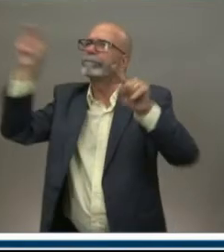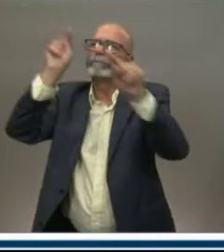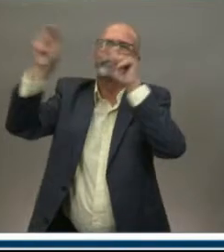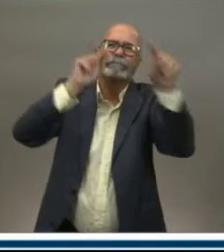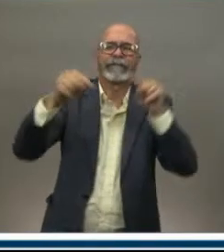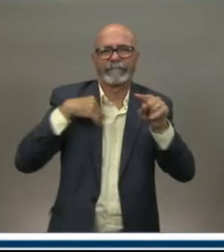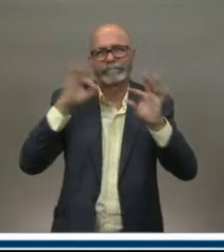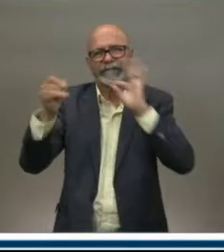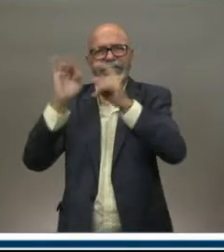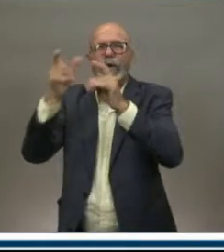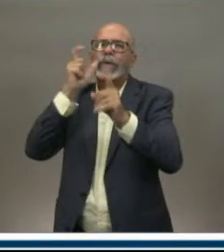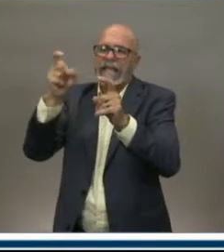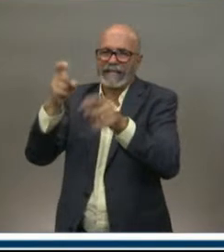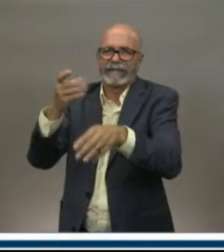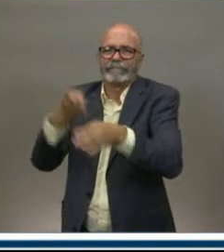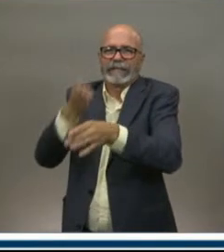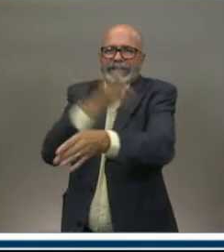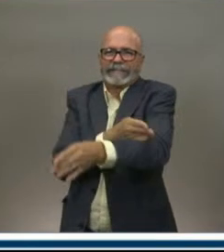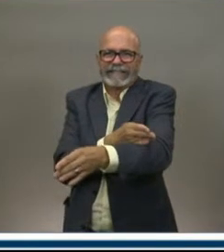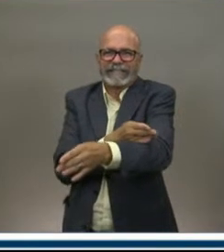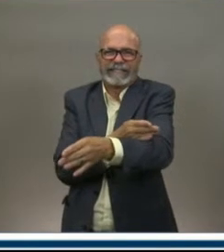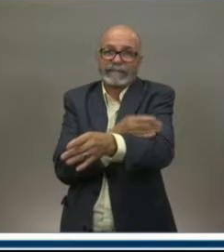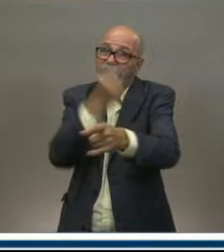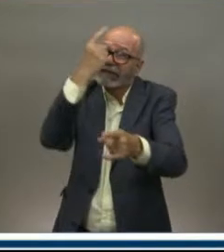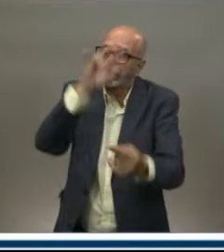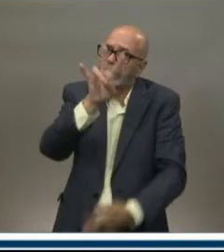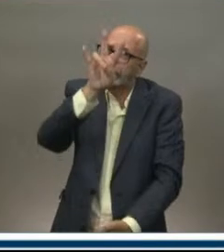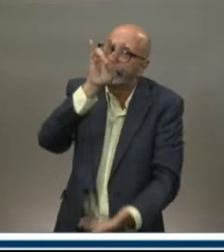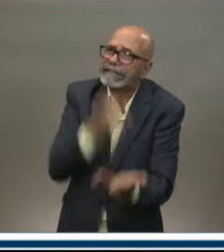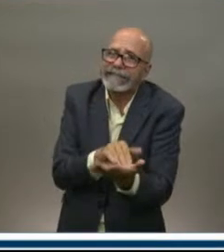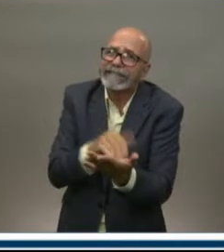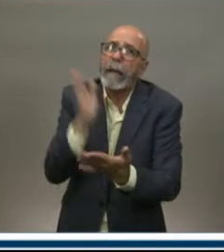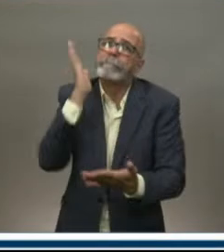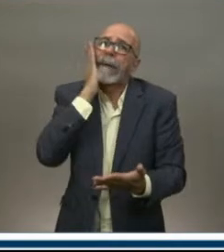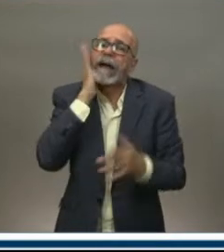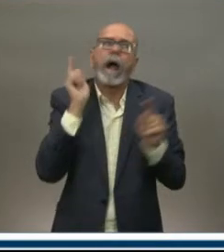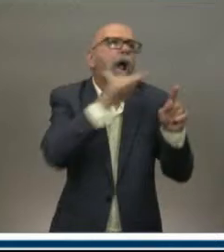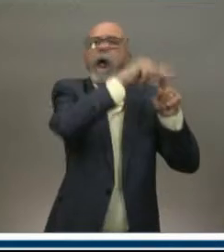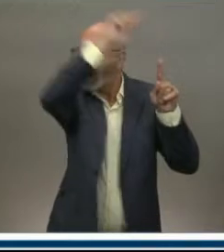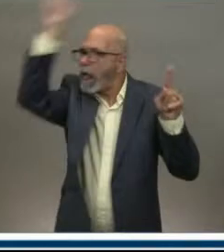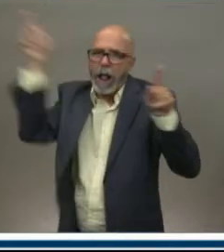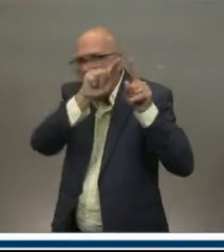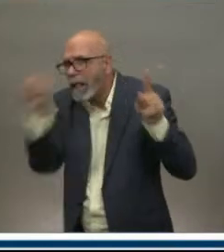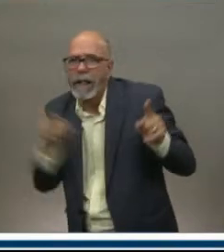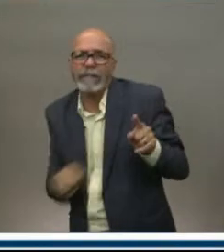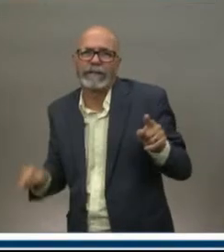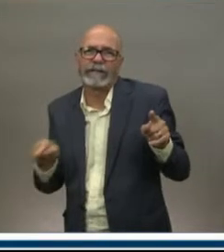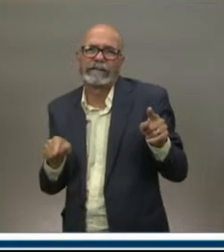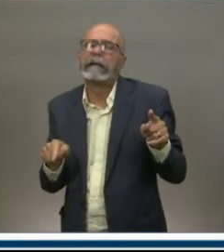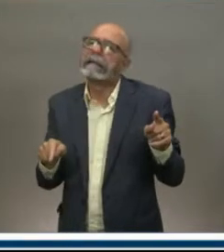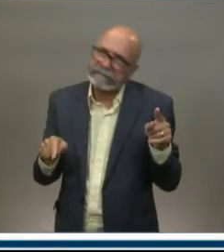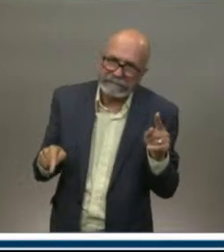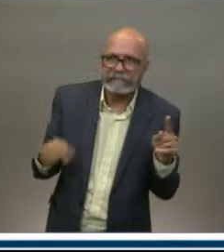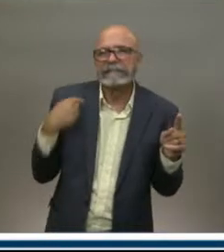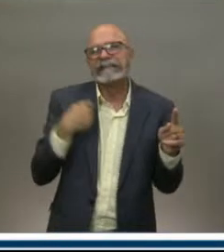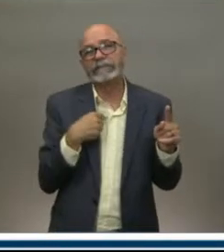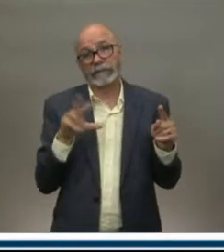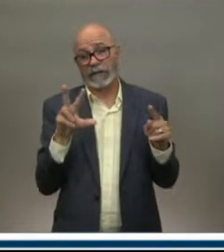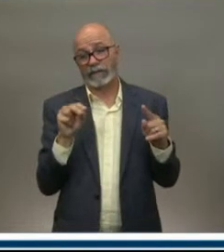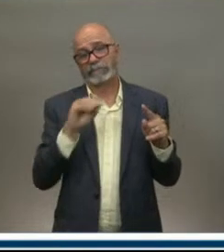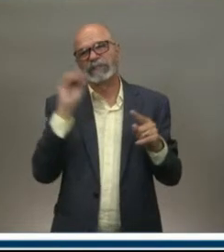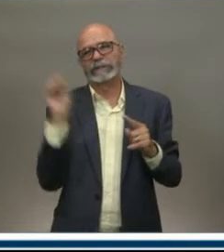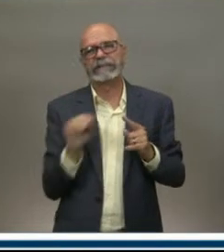Keep in mind we have over 7,000 beds, so it is a small portion of the total, but it is a step that we